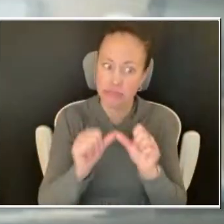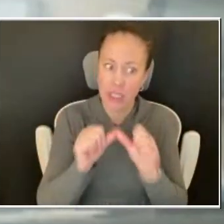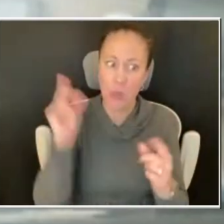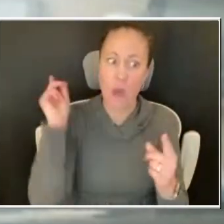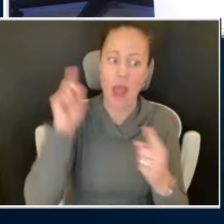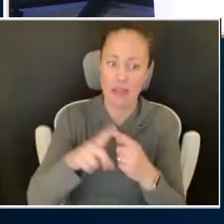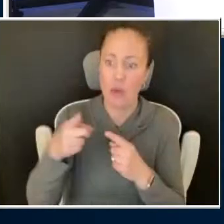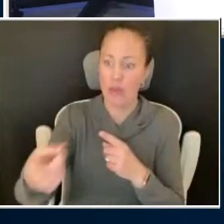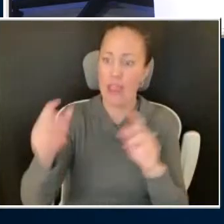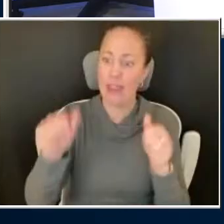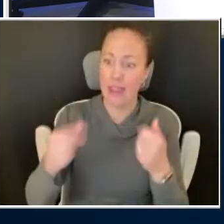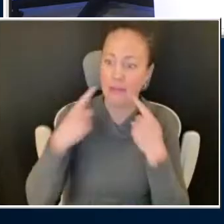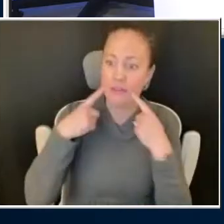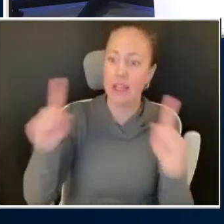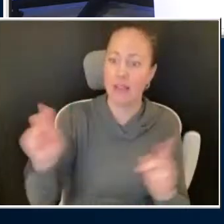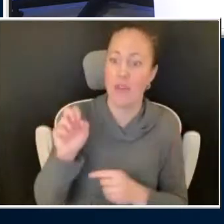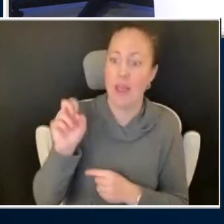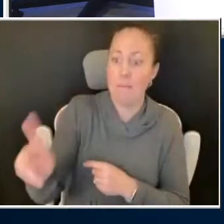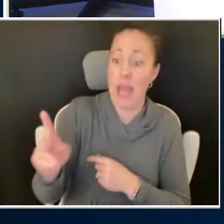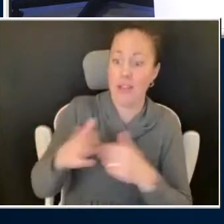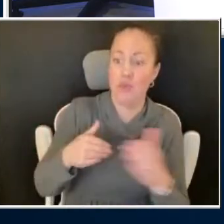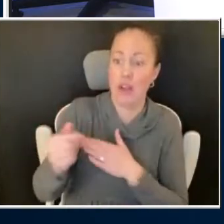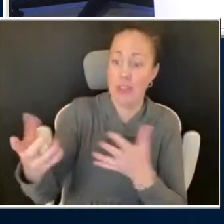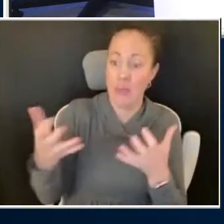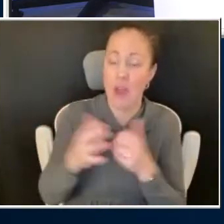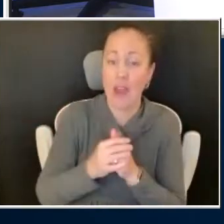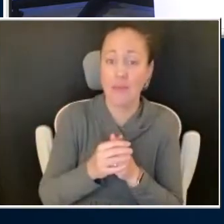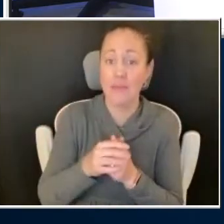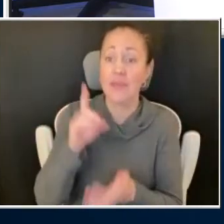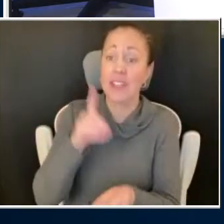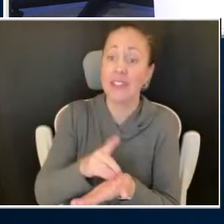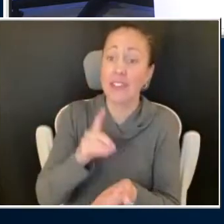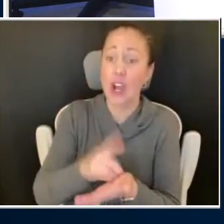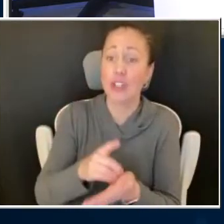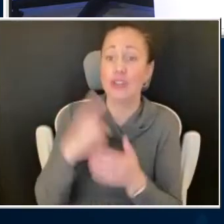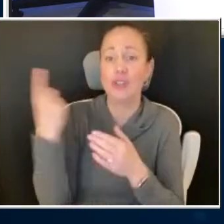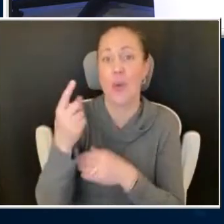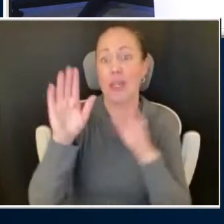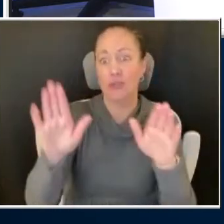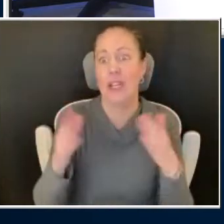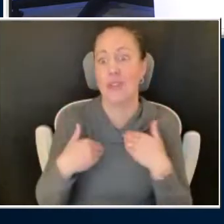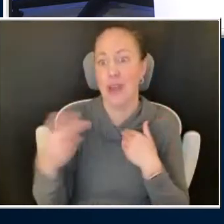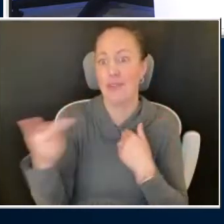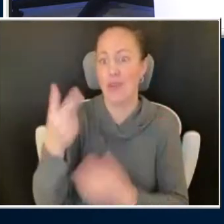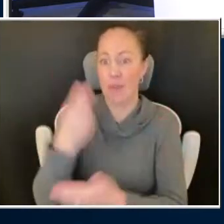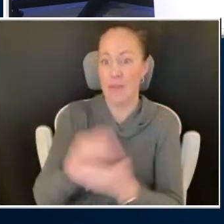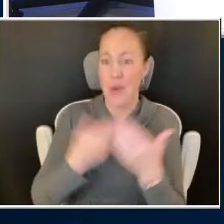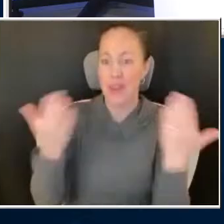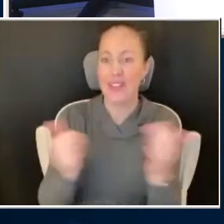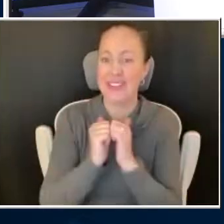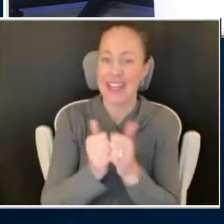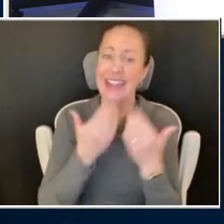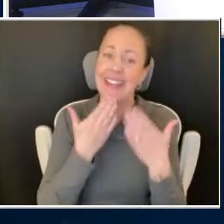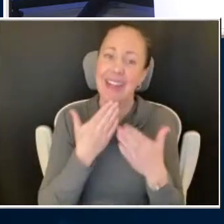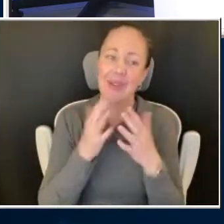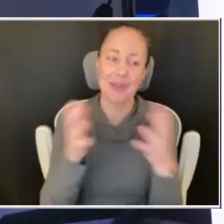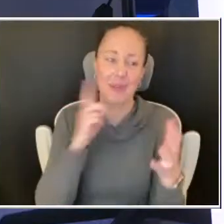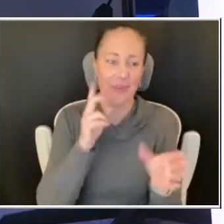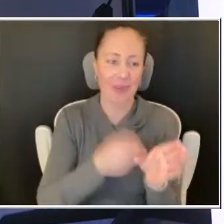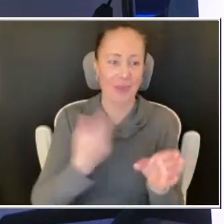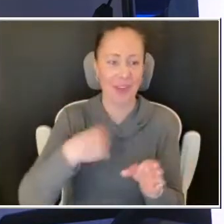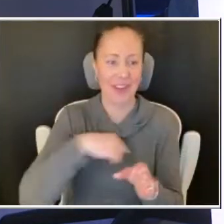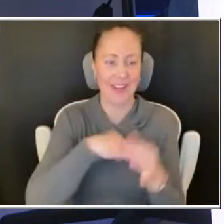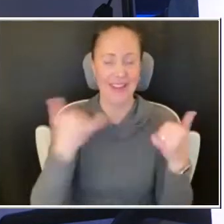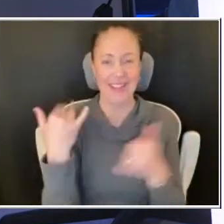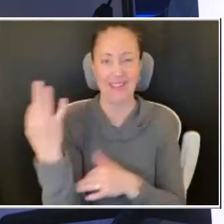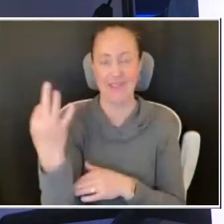doing. Doctors Vopat and Vopat, always great to have you both on together. So thanks for joining us on this Friday. Kate, what's the big takeaway